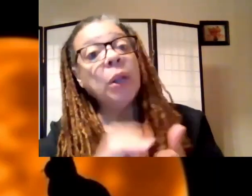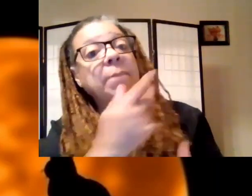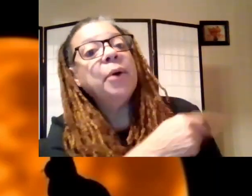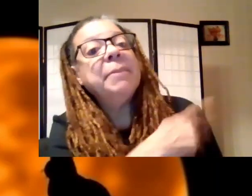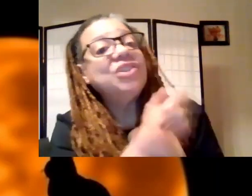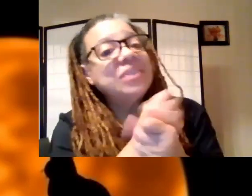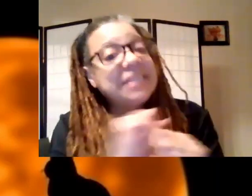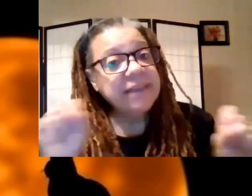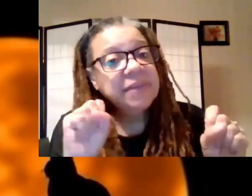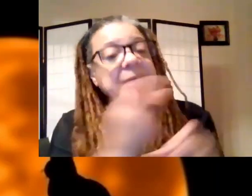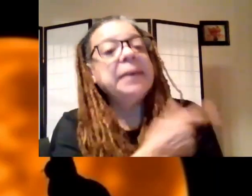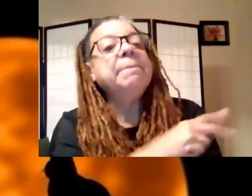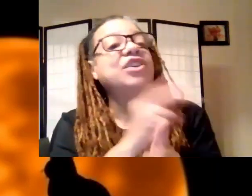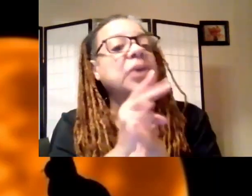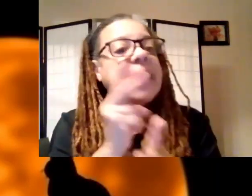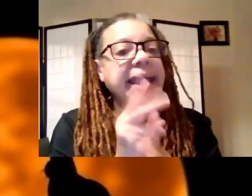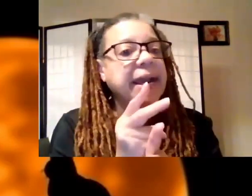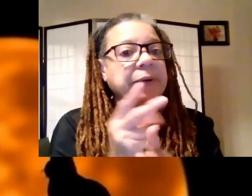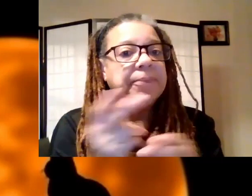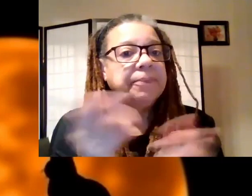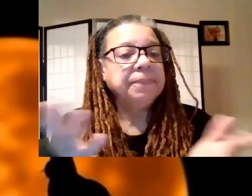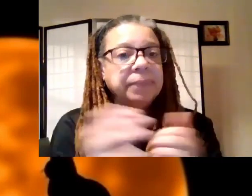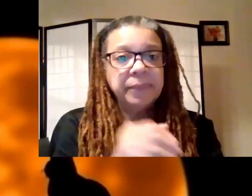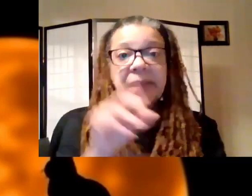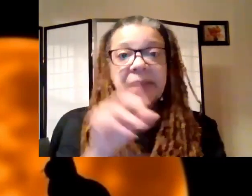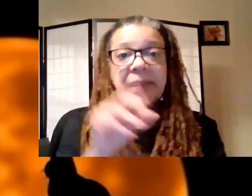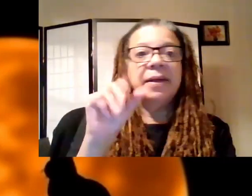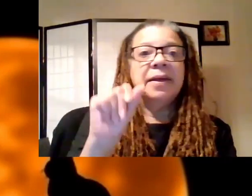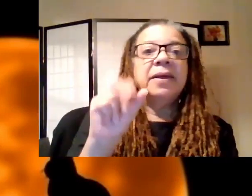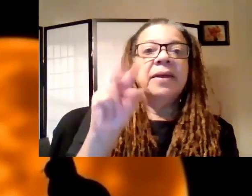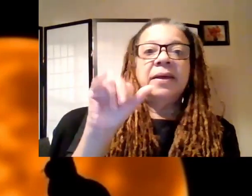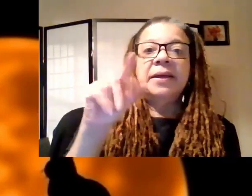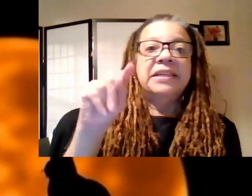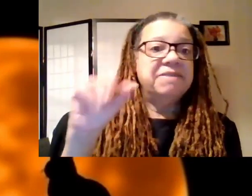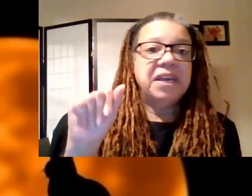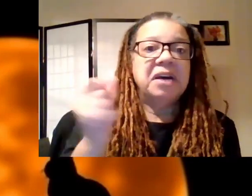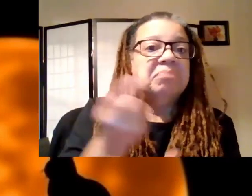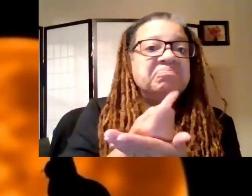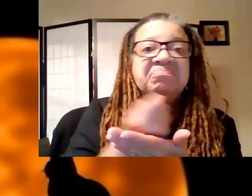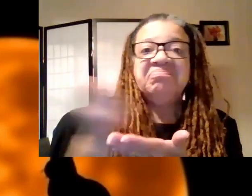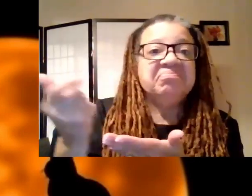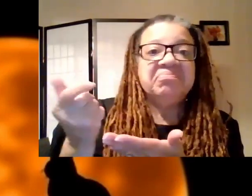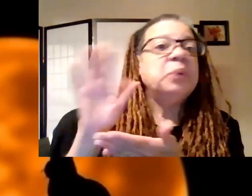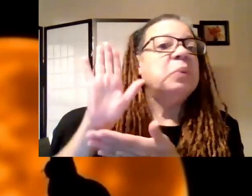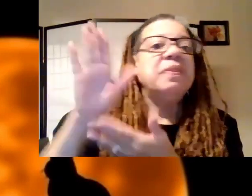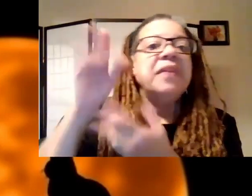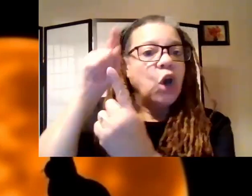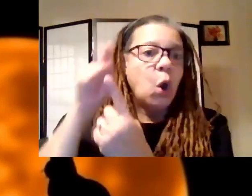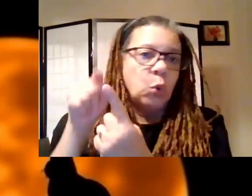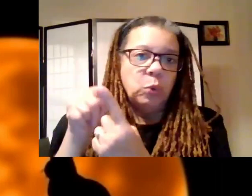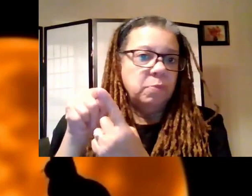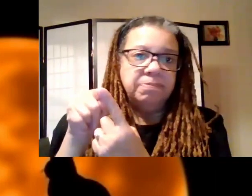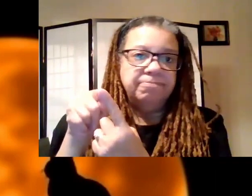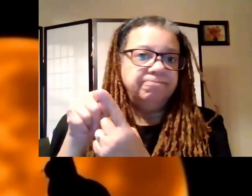safety, patient care. DaVita has done away with their mission